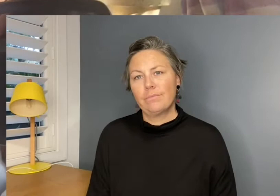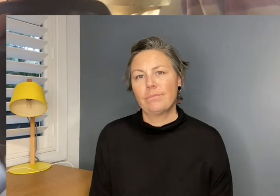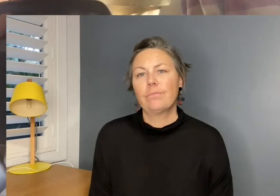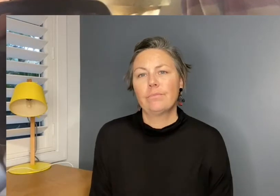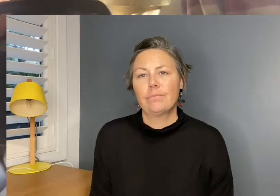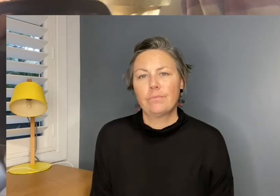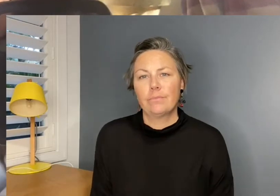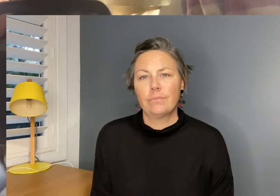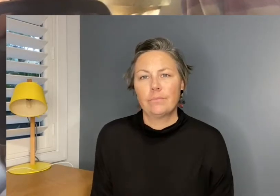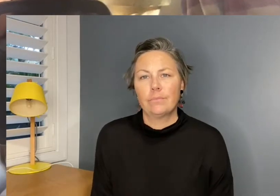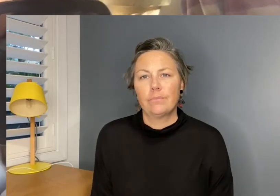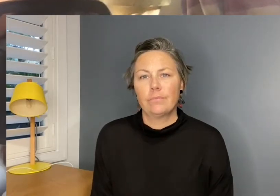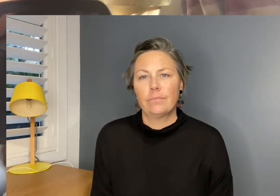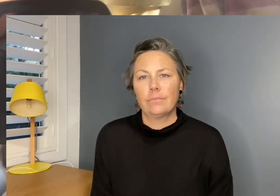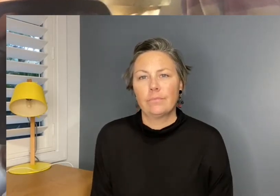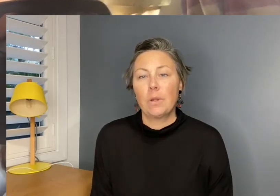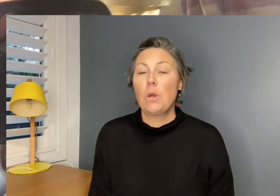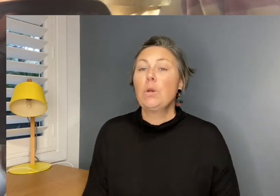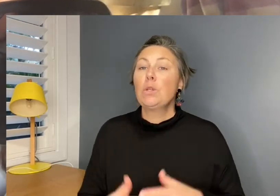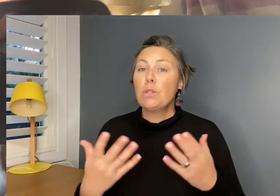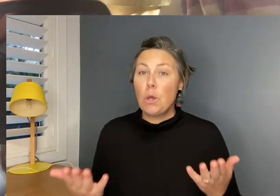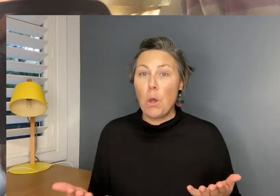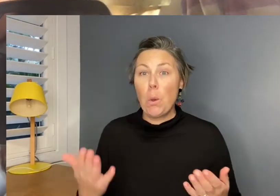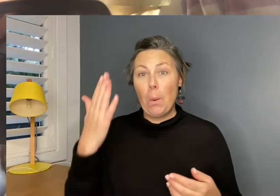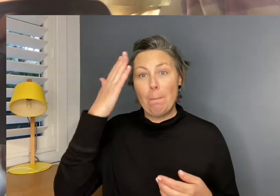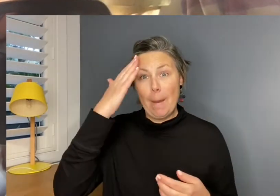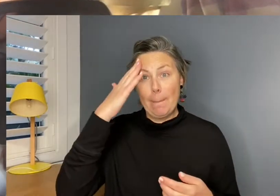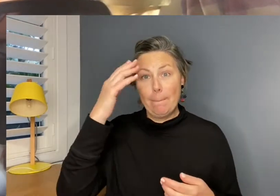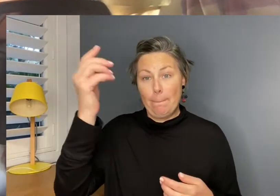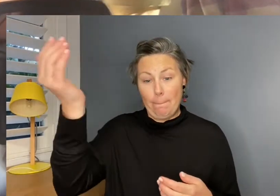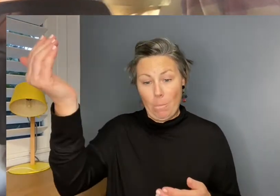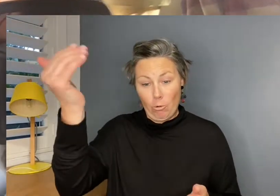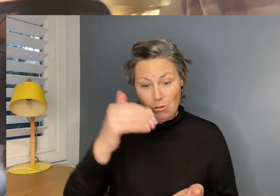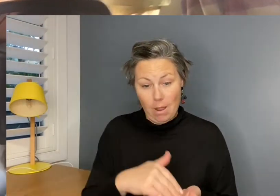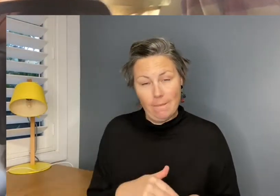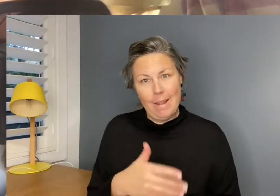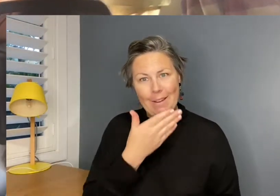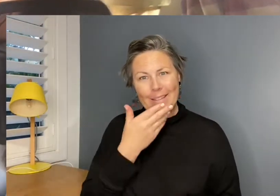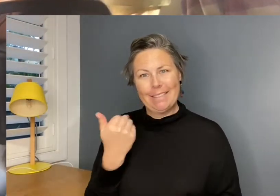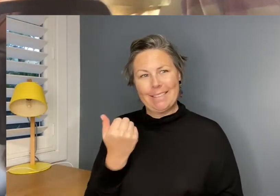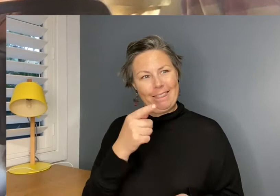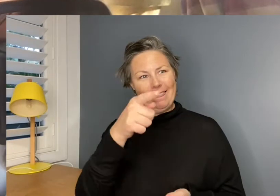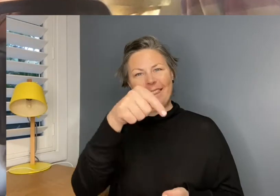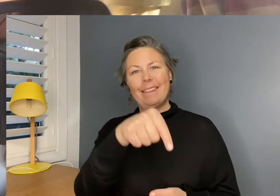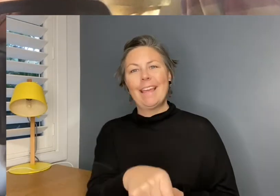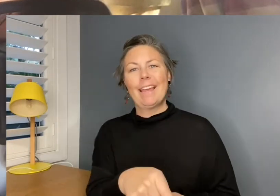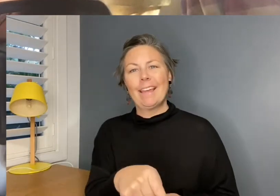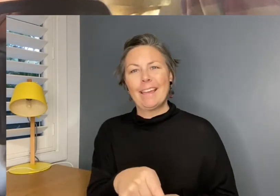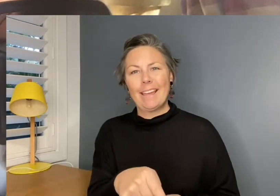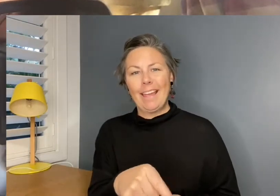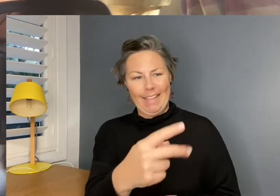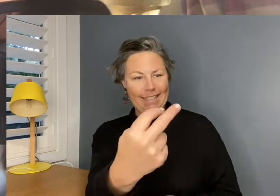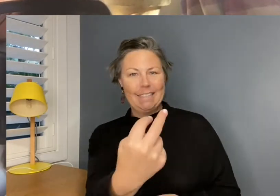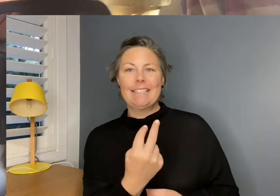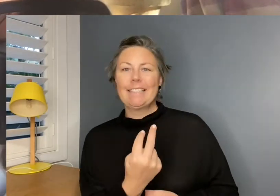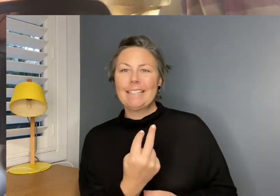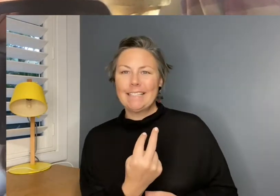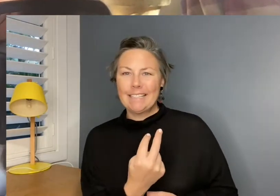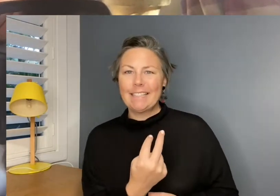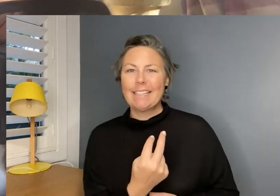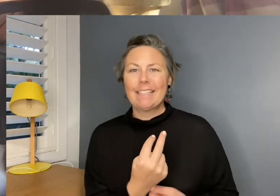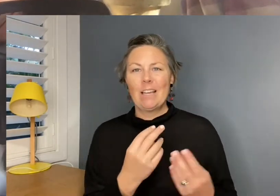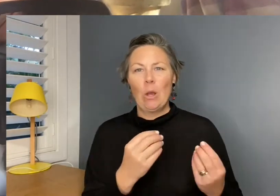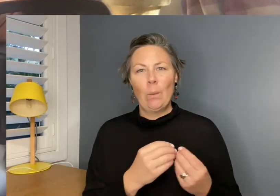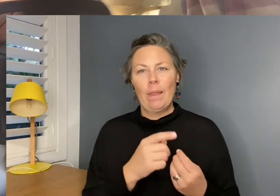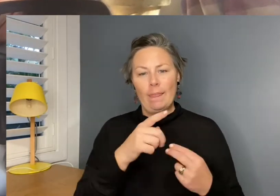really get a choice. So once Mum came over, it was really really nice to have her